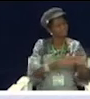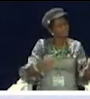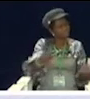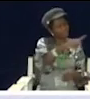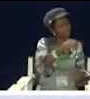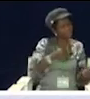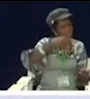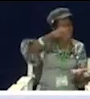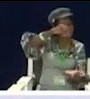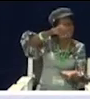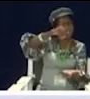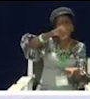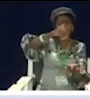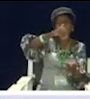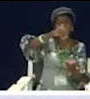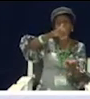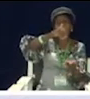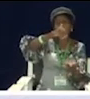gari?"